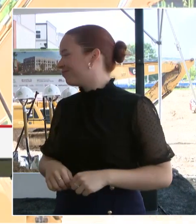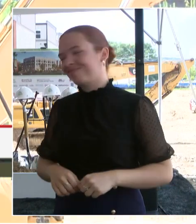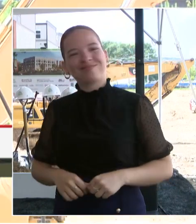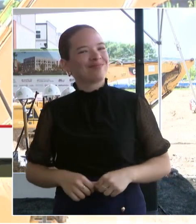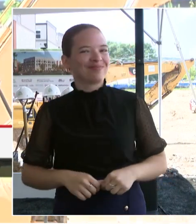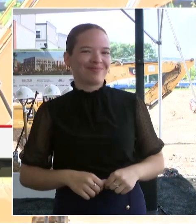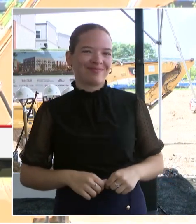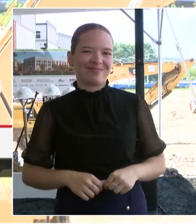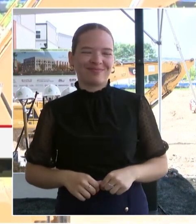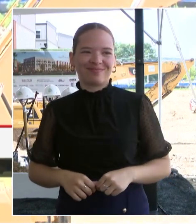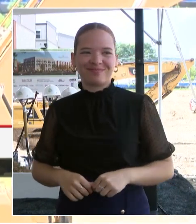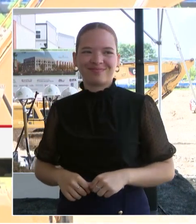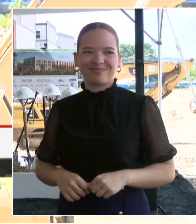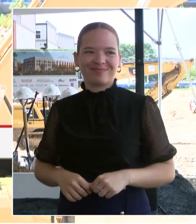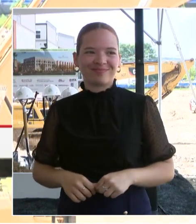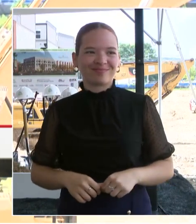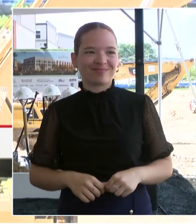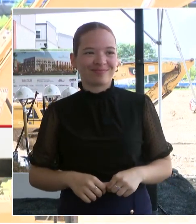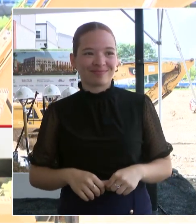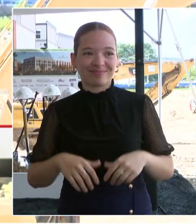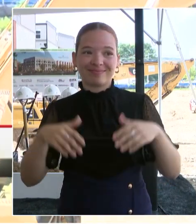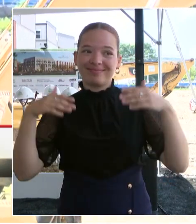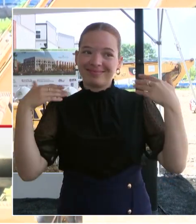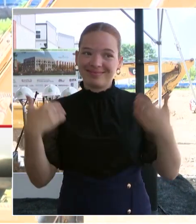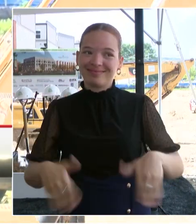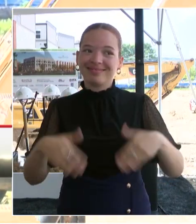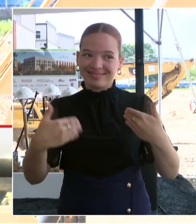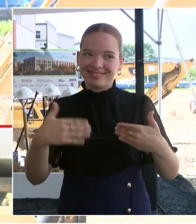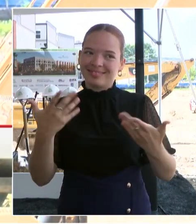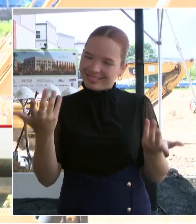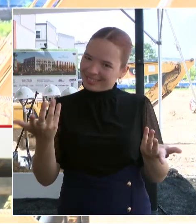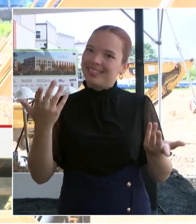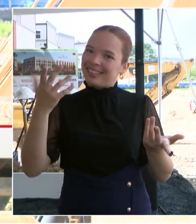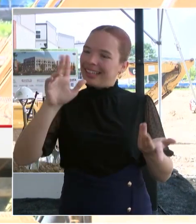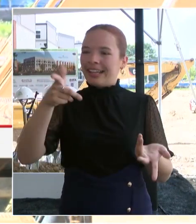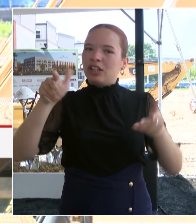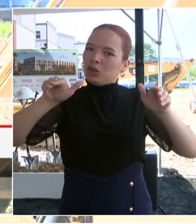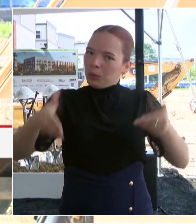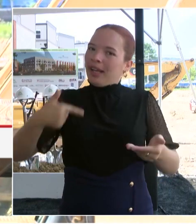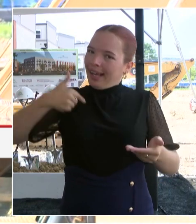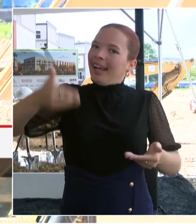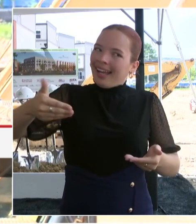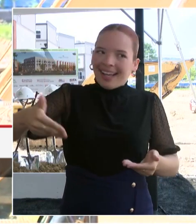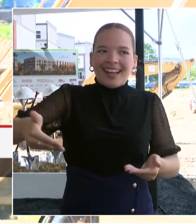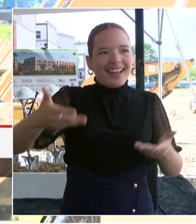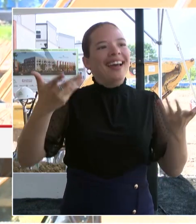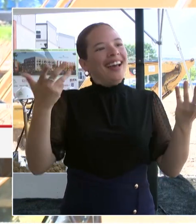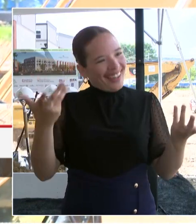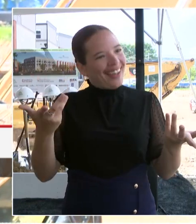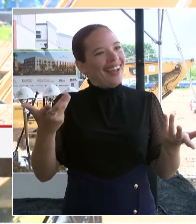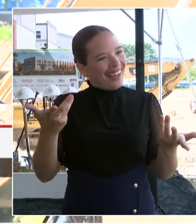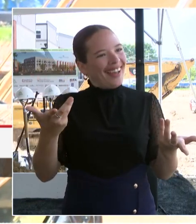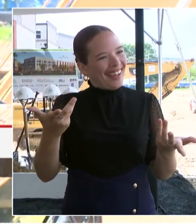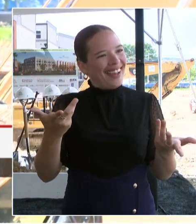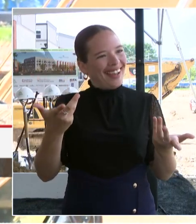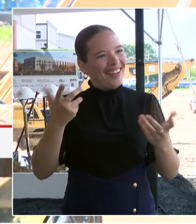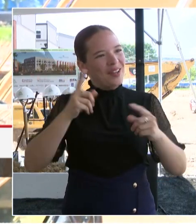I'm introduced by a lot of people, but I've never heard that introduction, so I know you wrote that one. So thank you